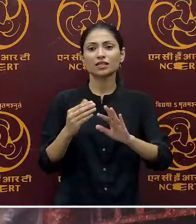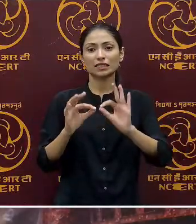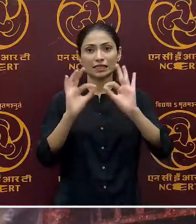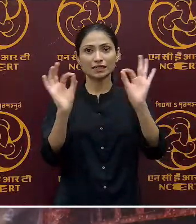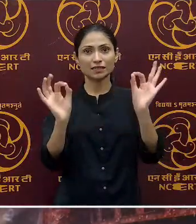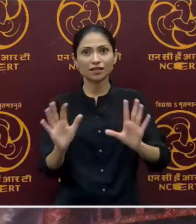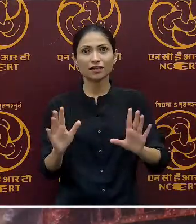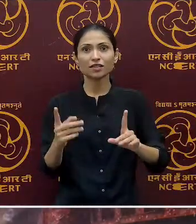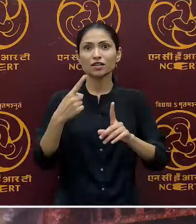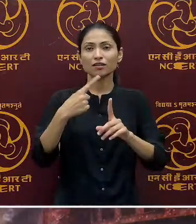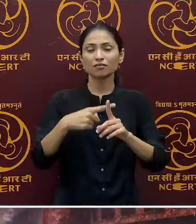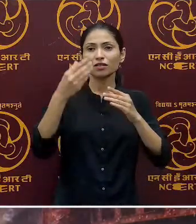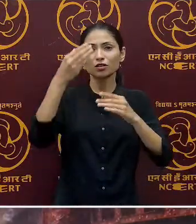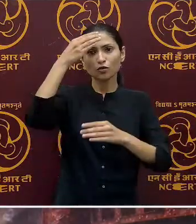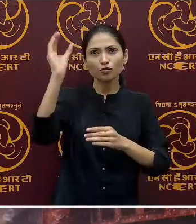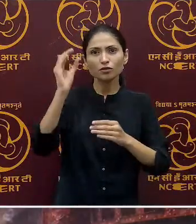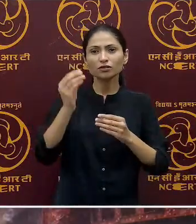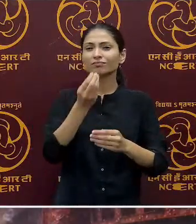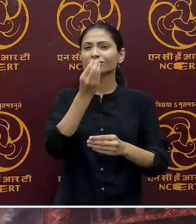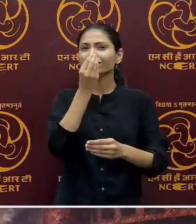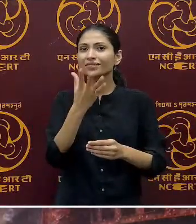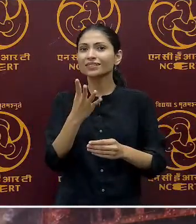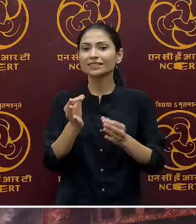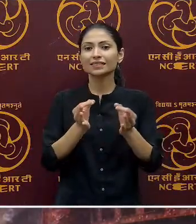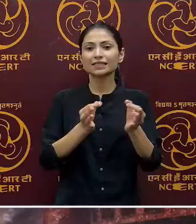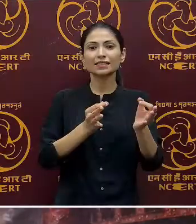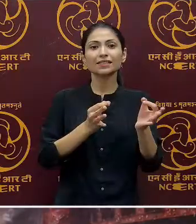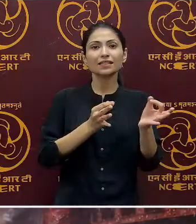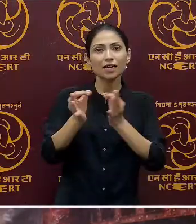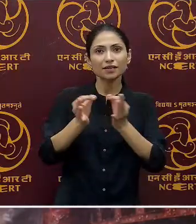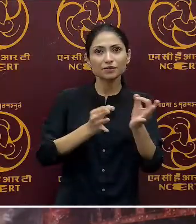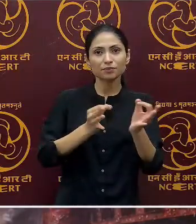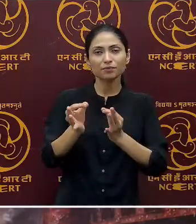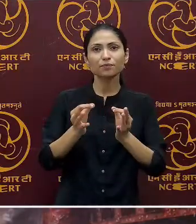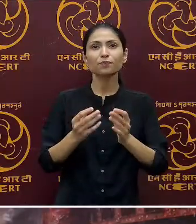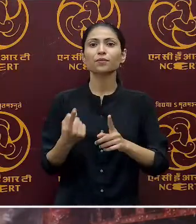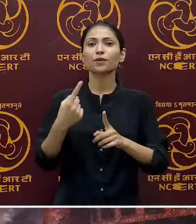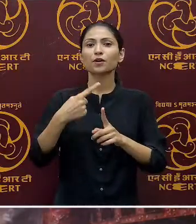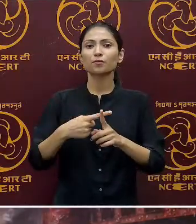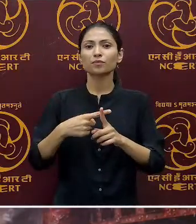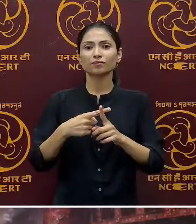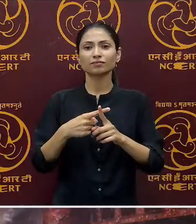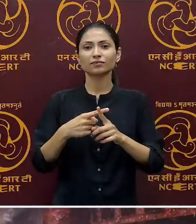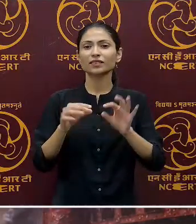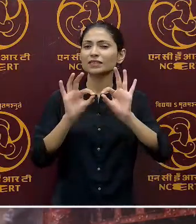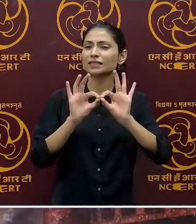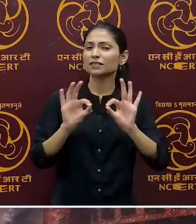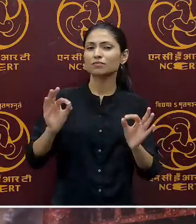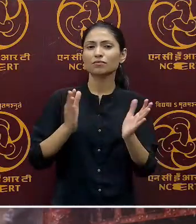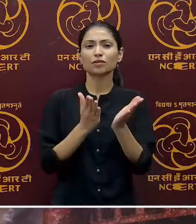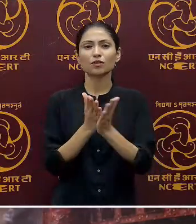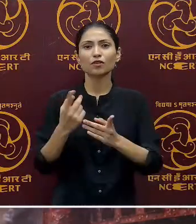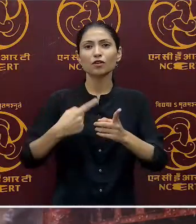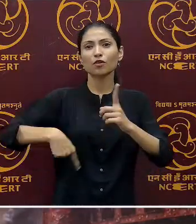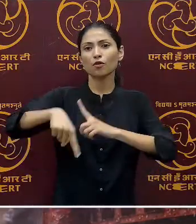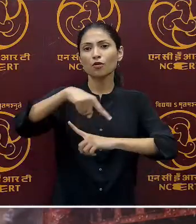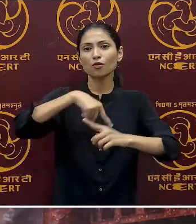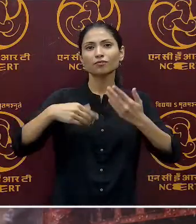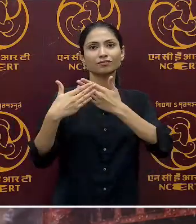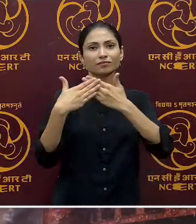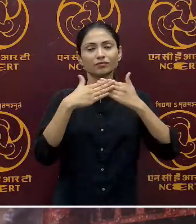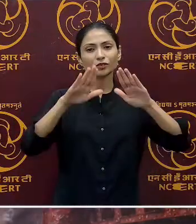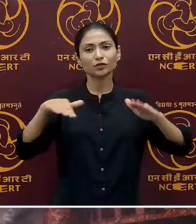more simplified way, and help them to make the understand students in a very easy manner.